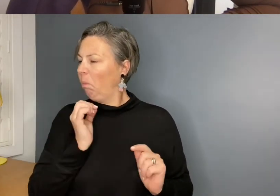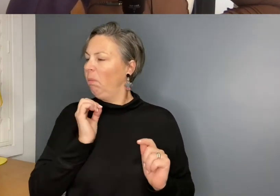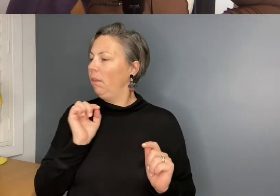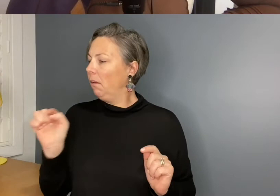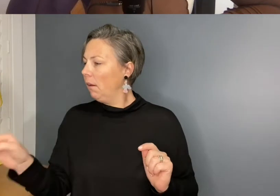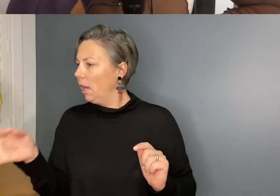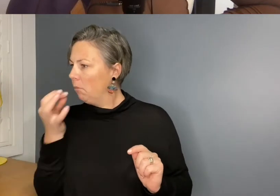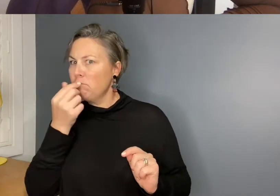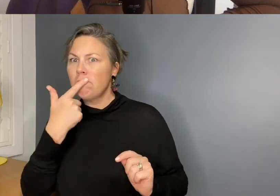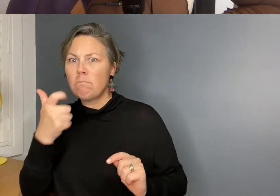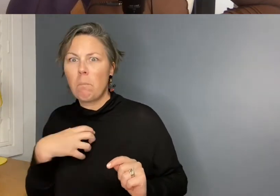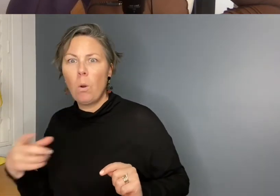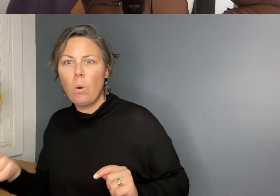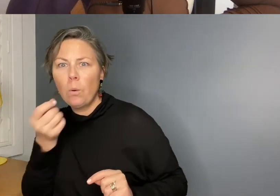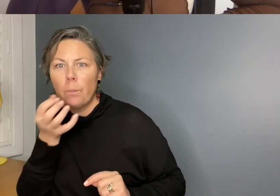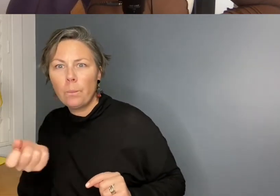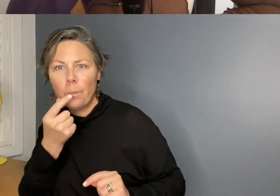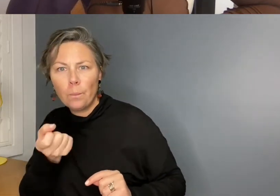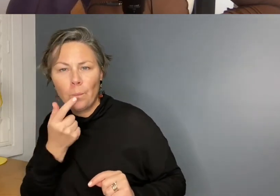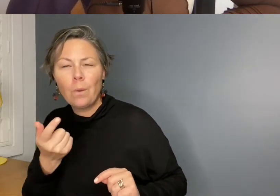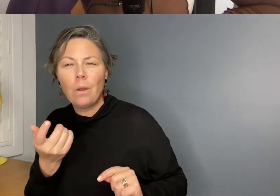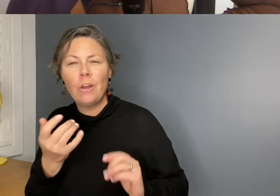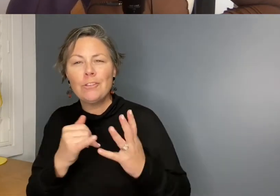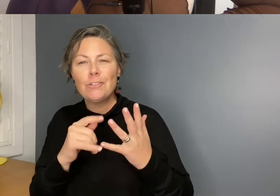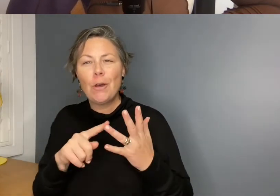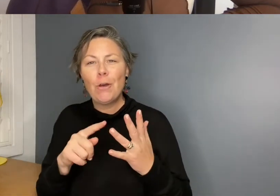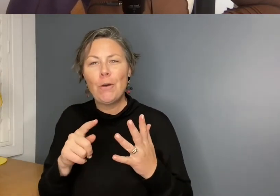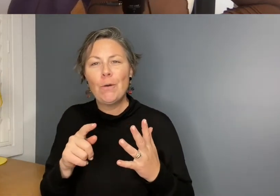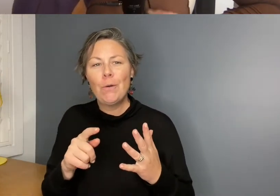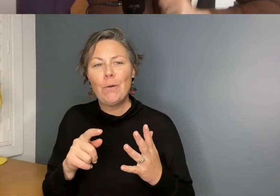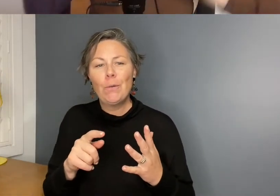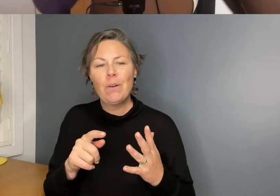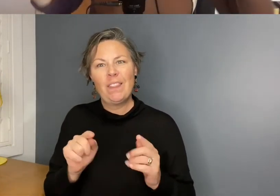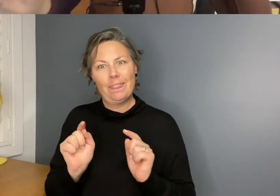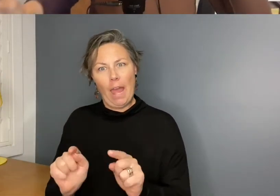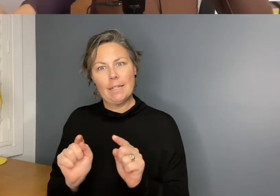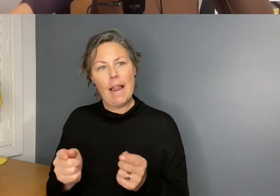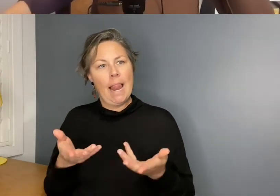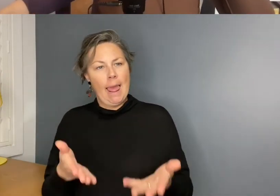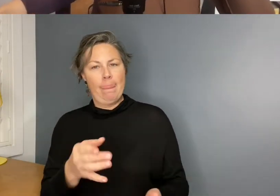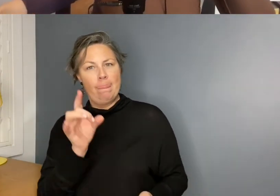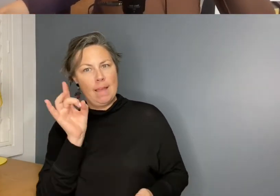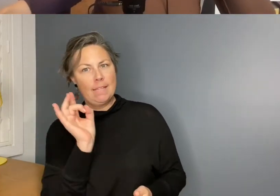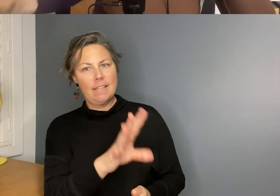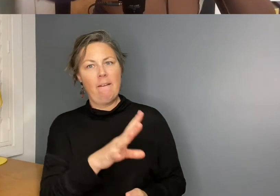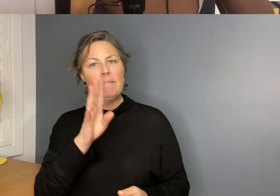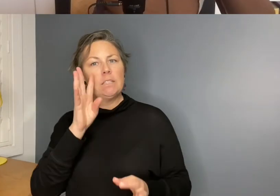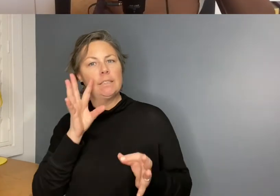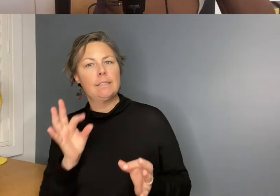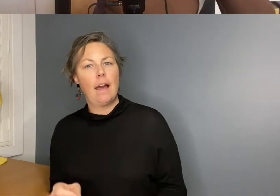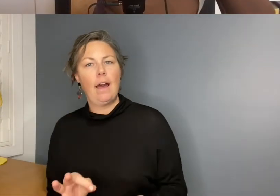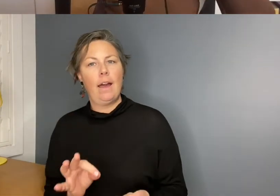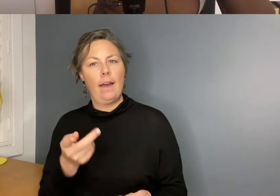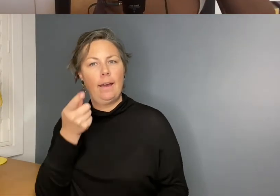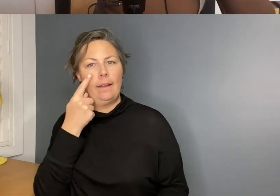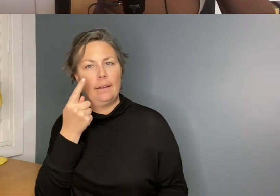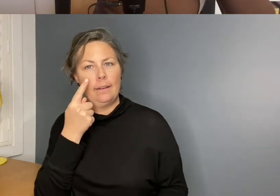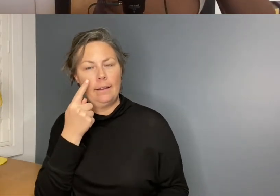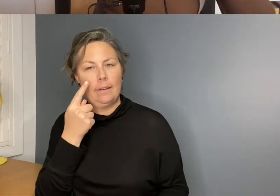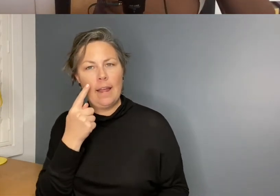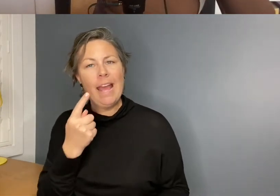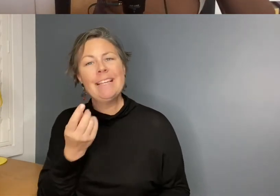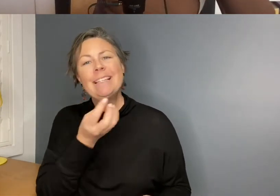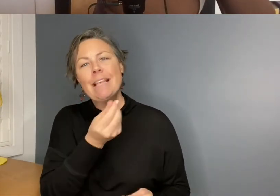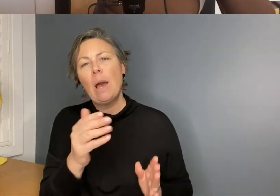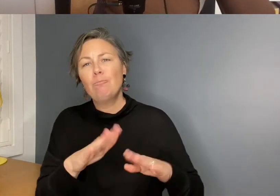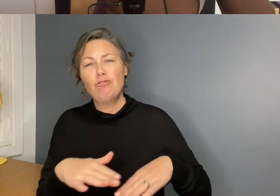when we've got kids who really aren't taking in as much variety or even as much substance as we would want, then, there's a couple